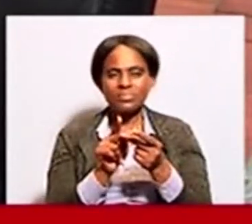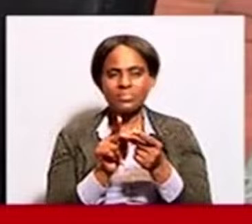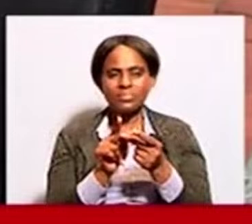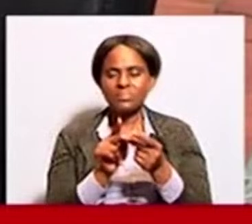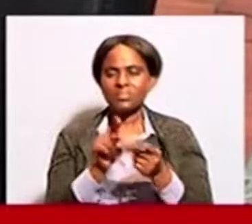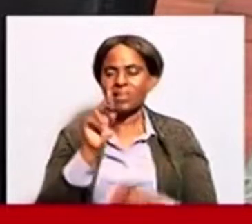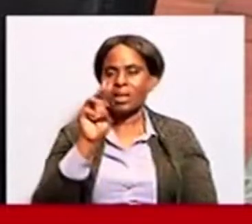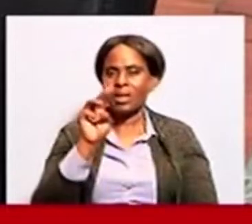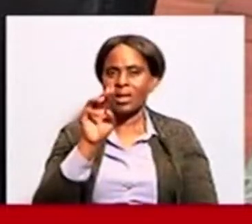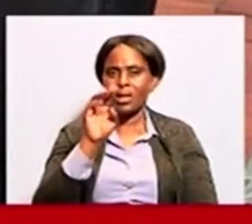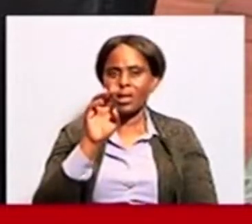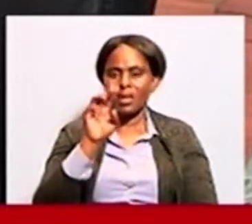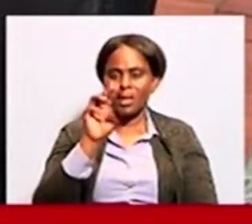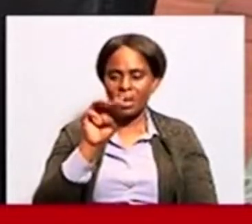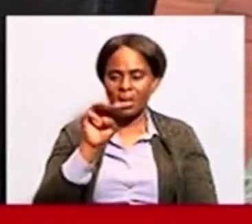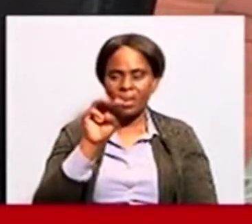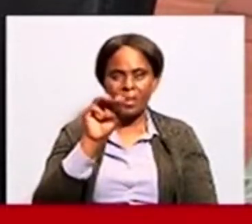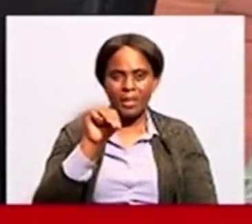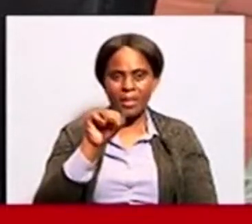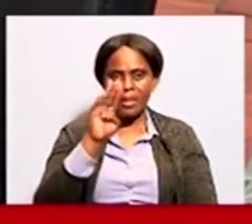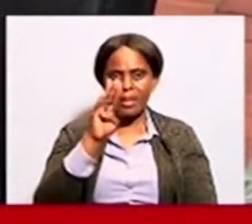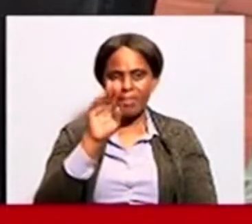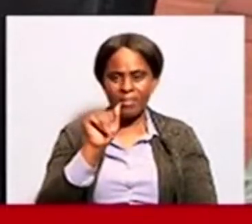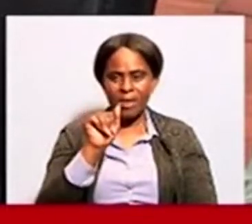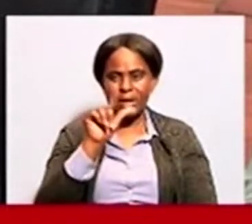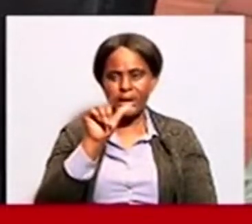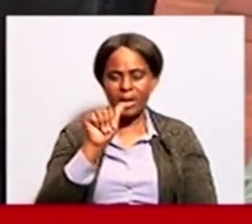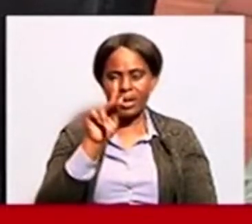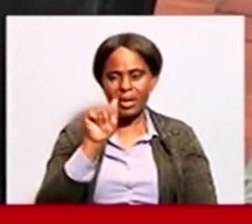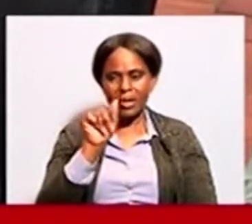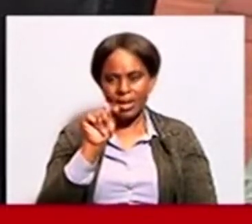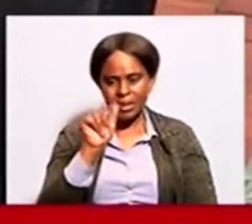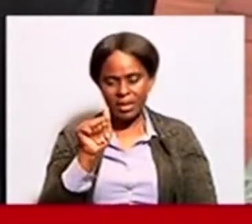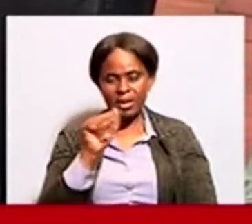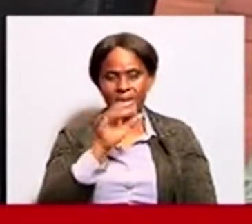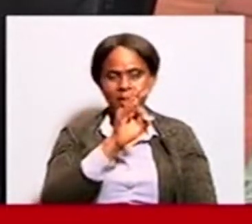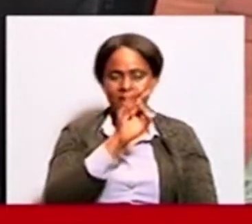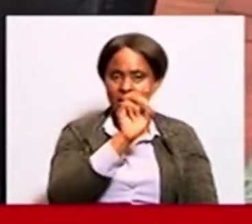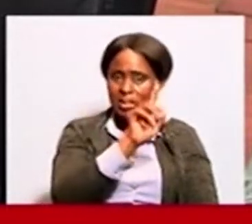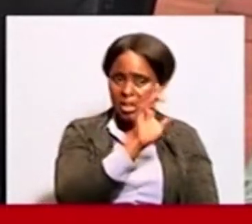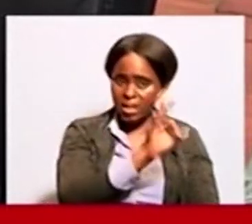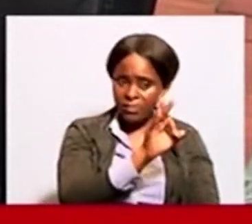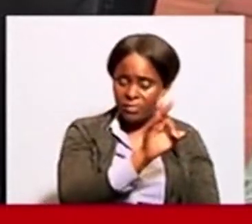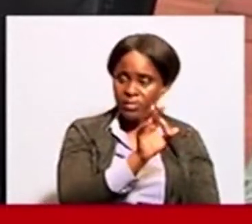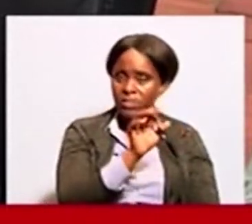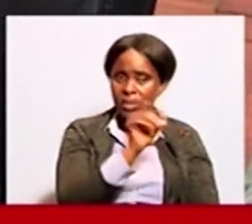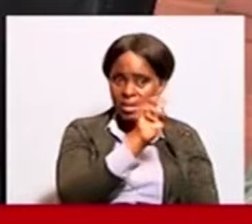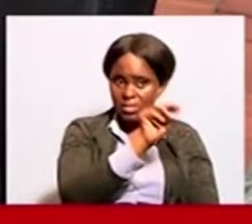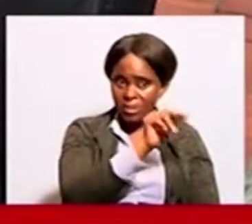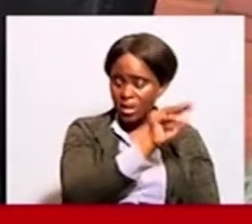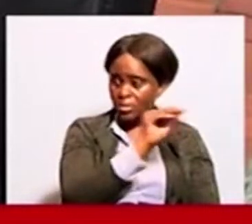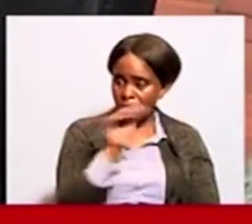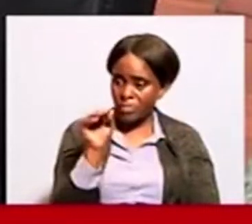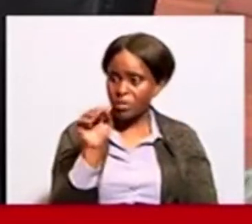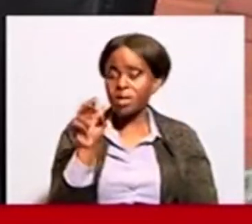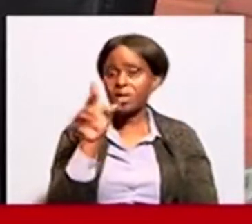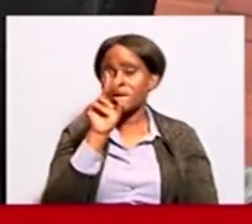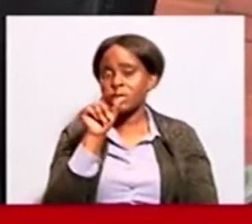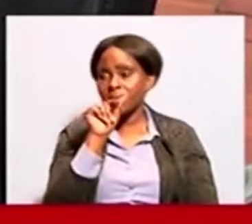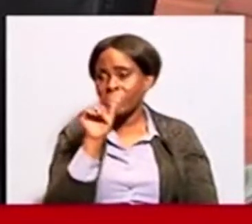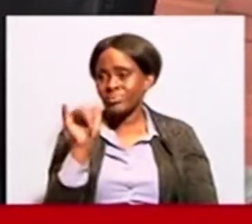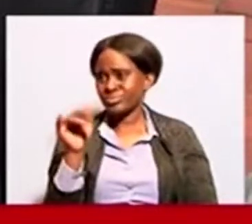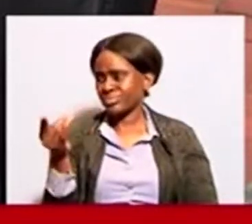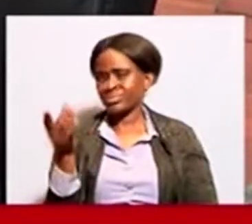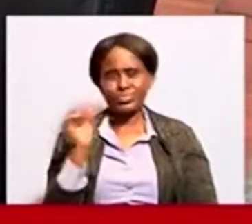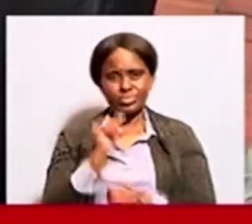Mbarakata, take interest. What is happening? DF, you were in Ndola. You are now in Livingston. Is it Ndola you were? Yes.